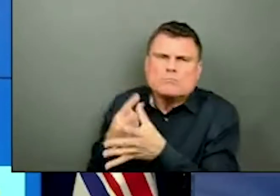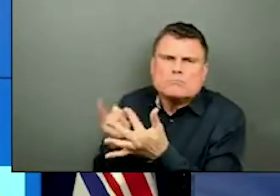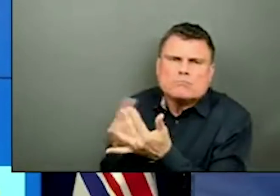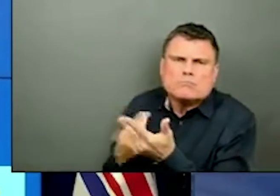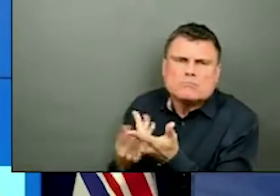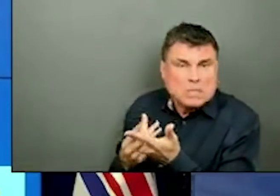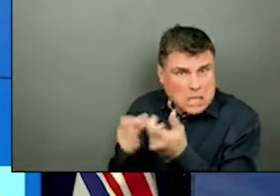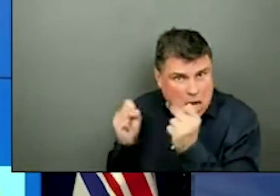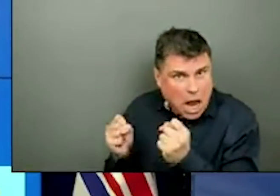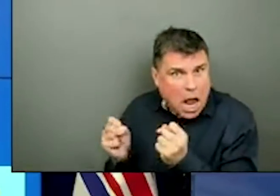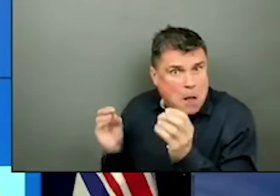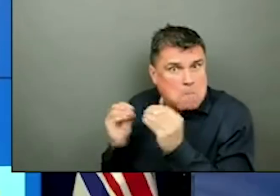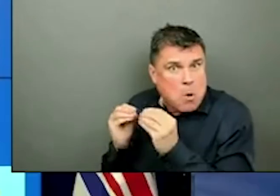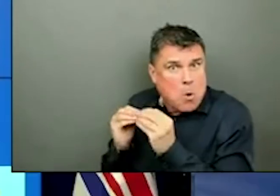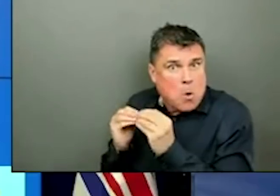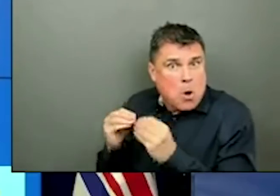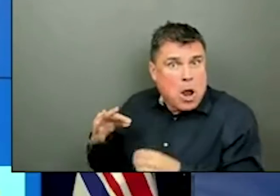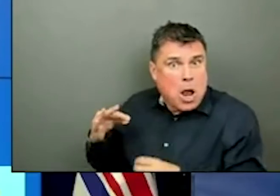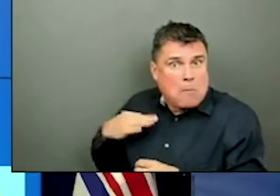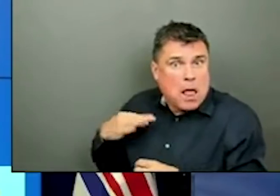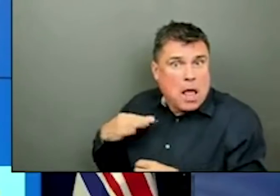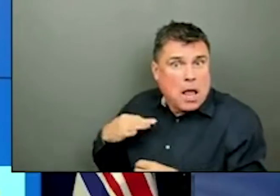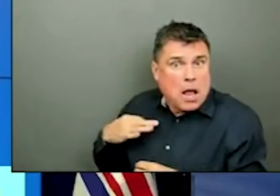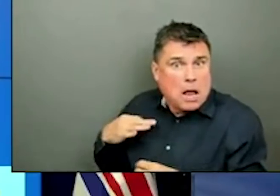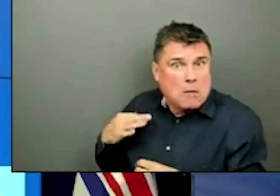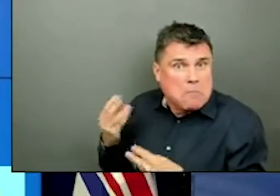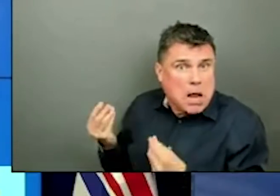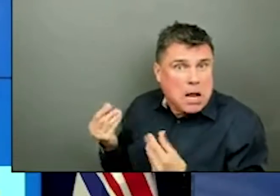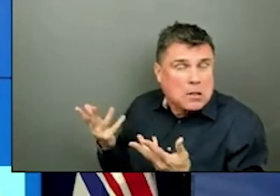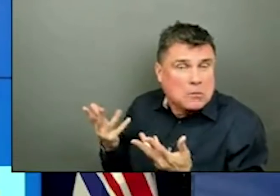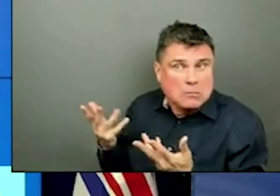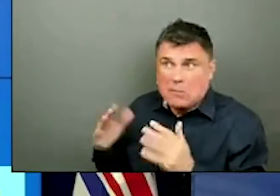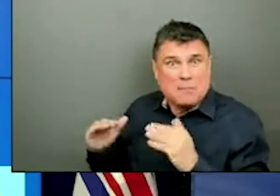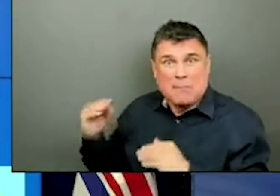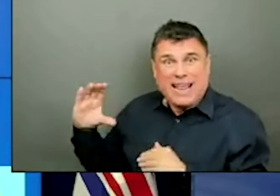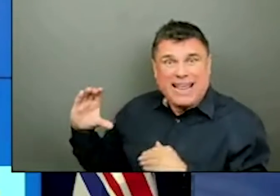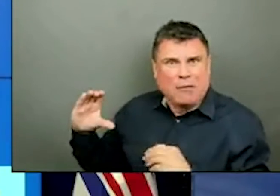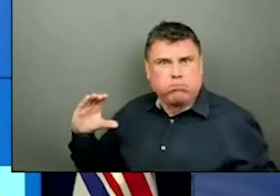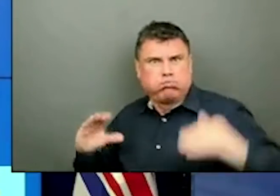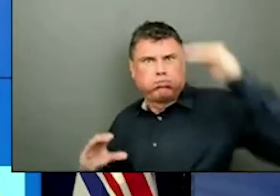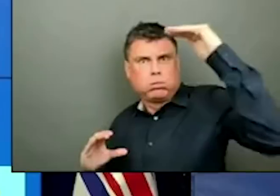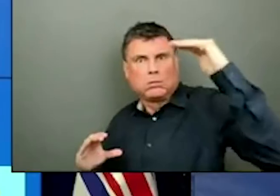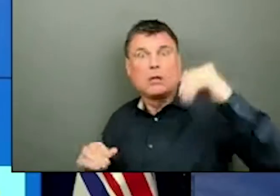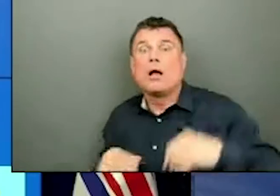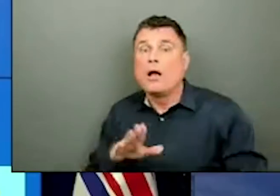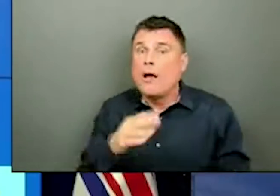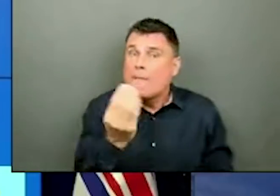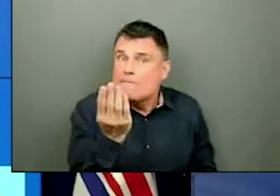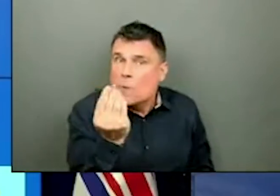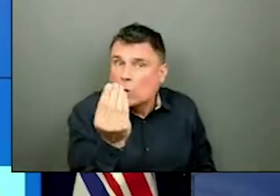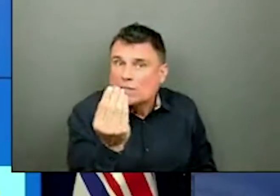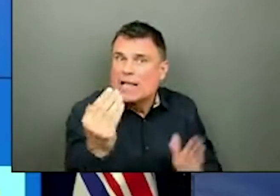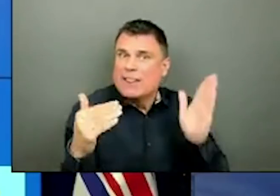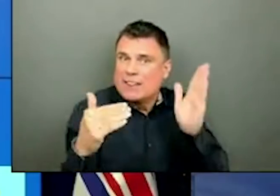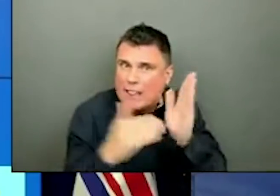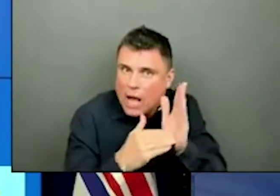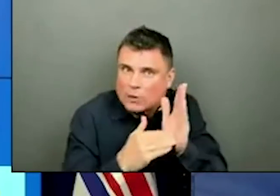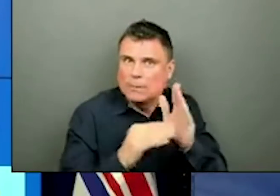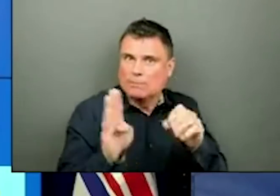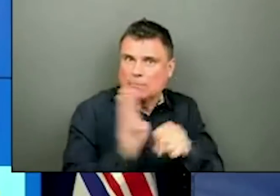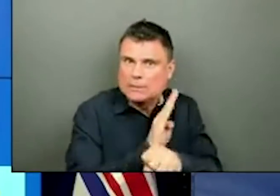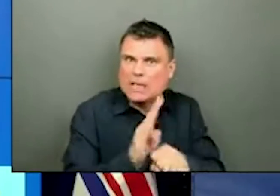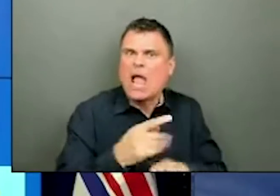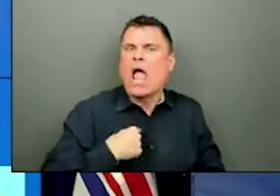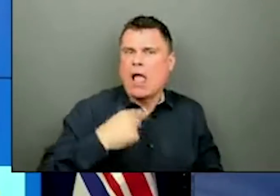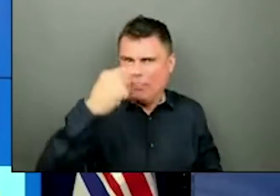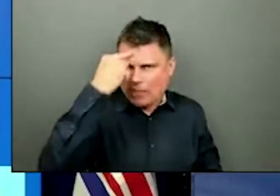applications than you have money? We have 14,000 businesses that we think will see the benefit of this